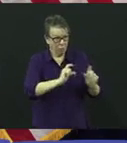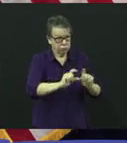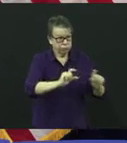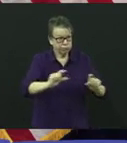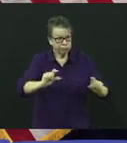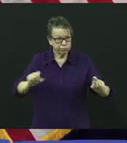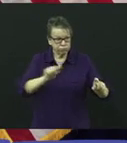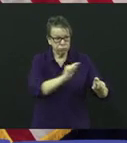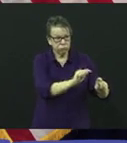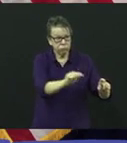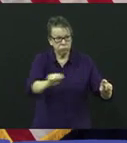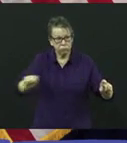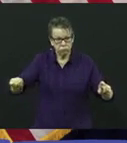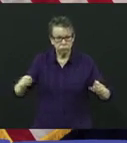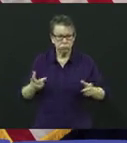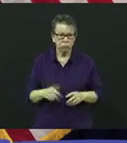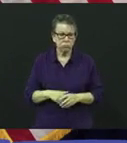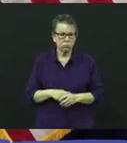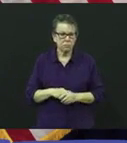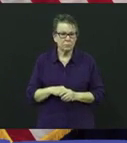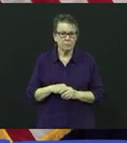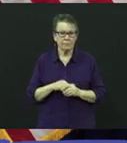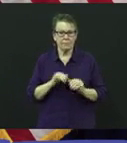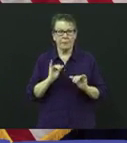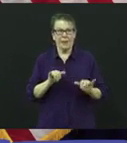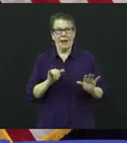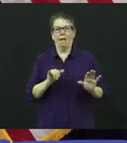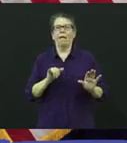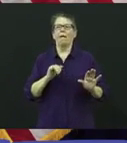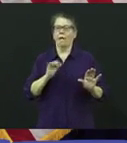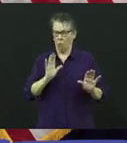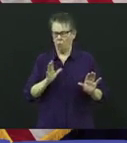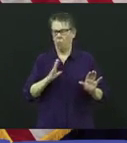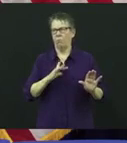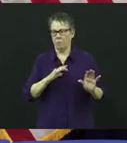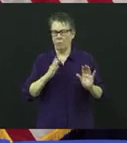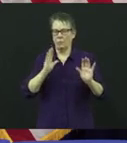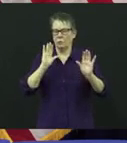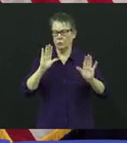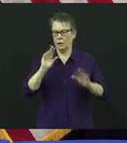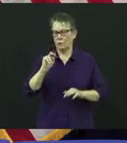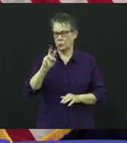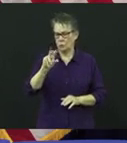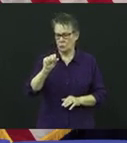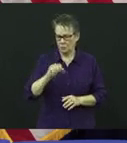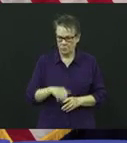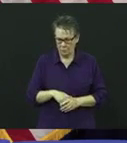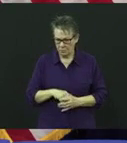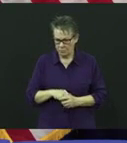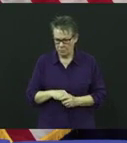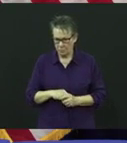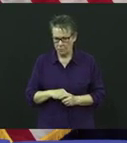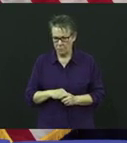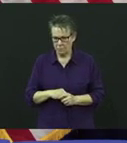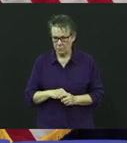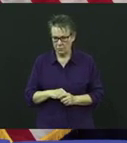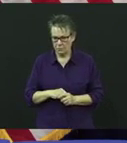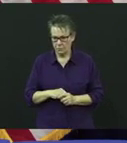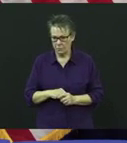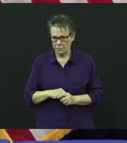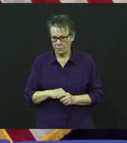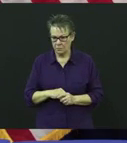entire delegation a shout out. Bill Pascrell was on with me yesterday on this. I want to give each and every one of them a